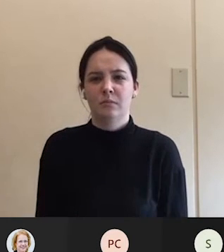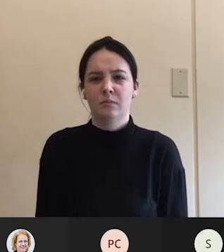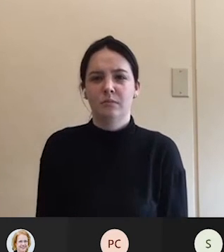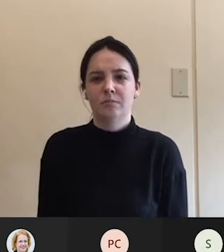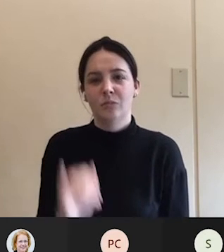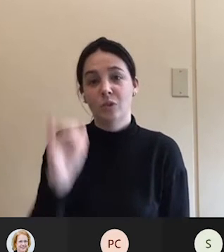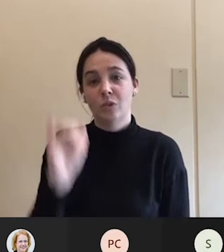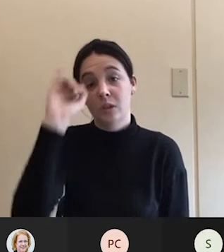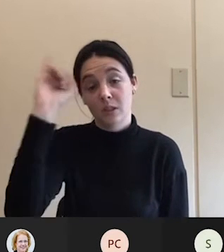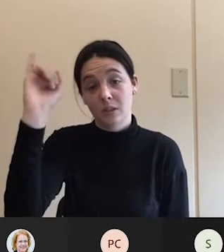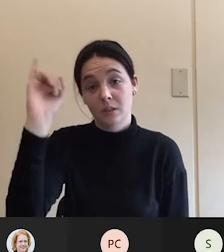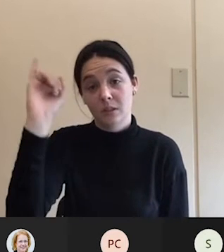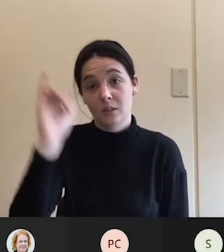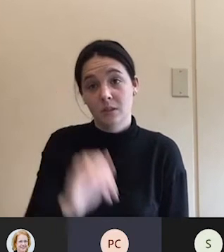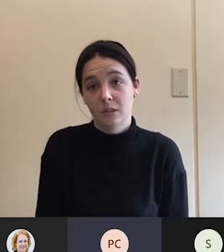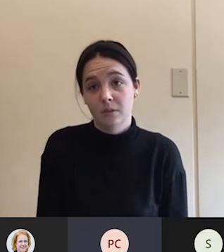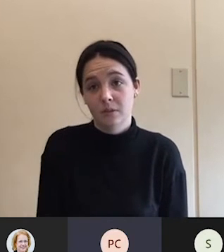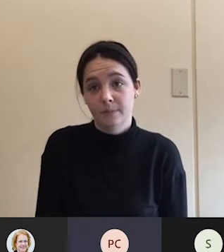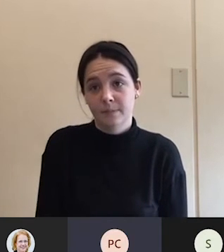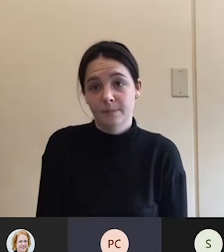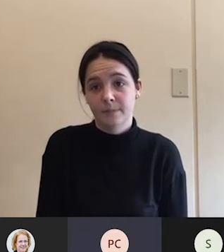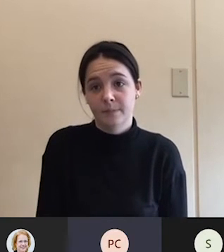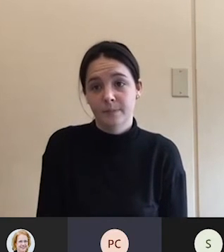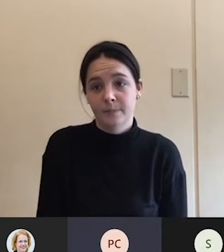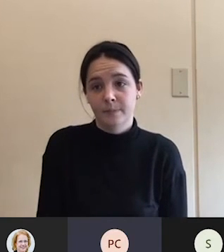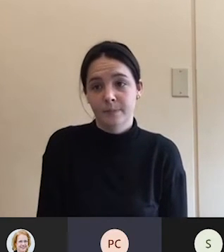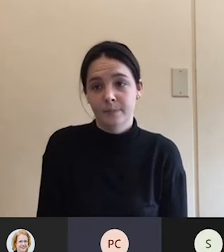this.